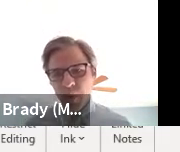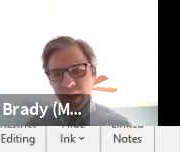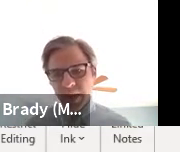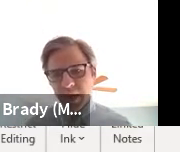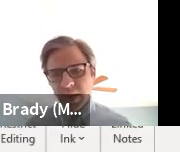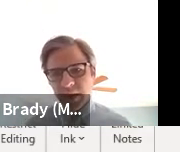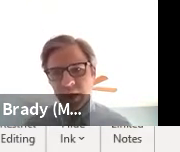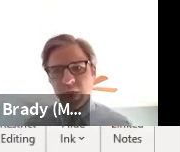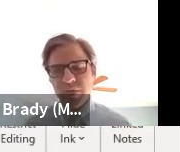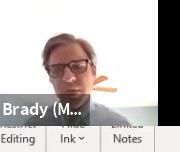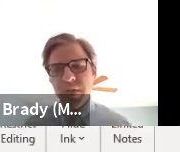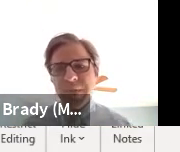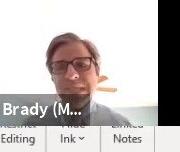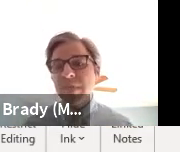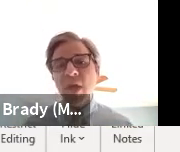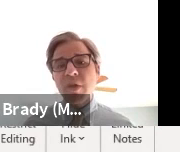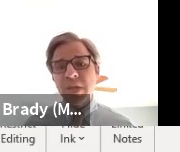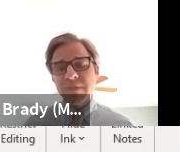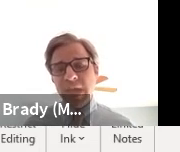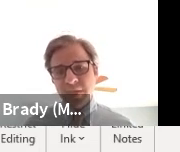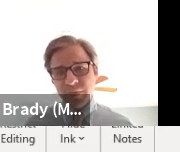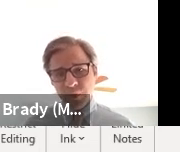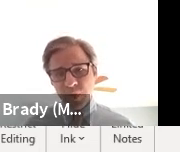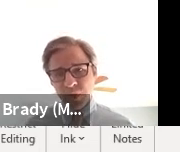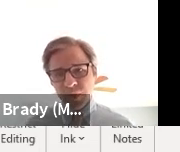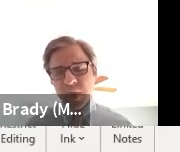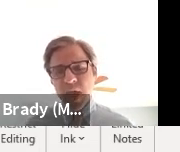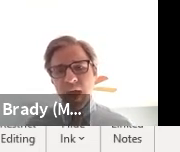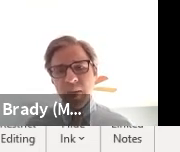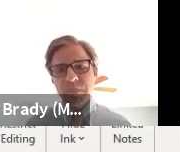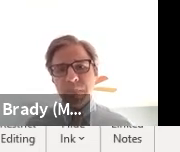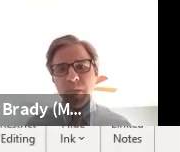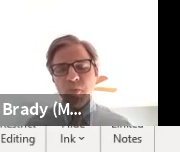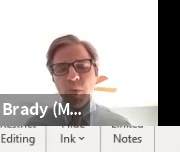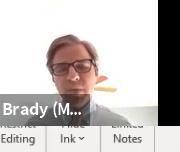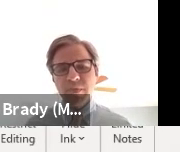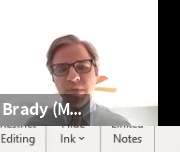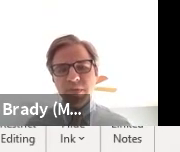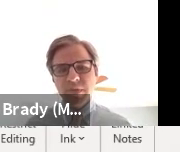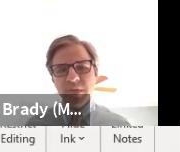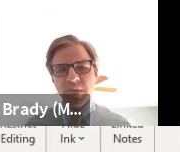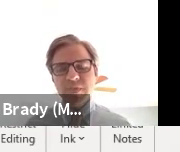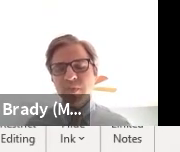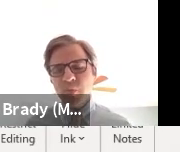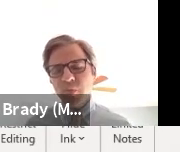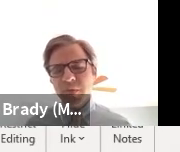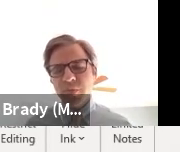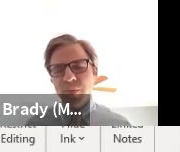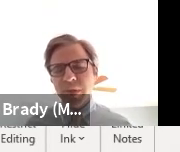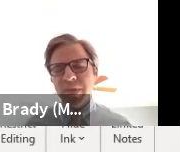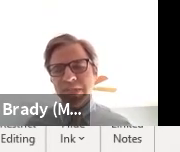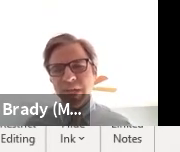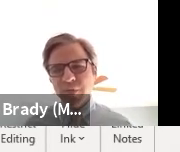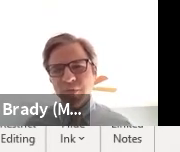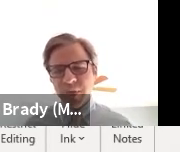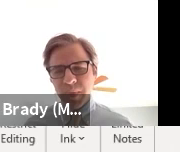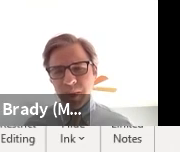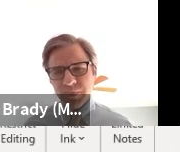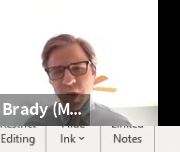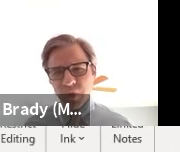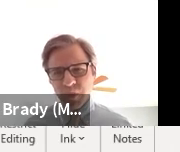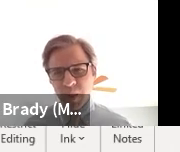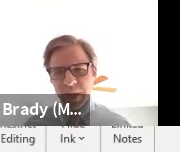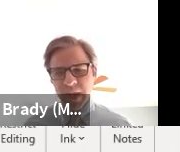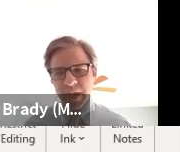feedback from Juanita and others, is that they are in fact different roles. One of the things that I